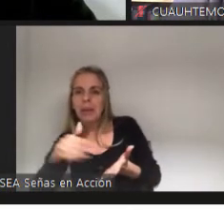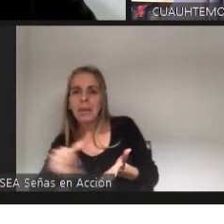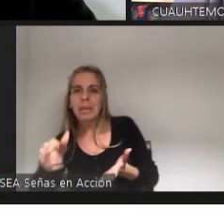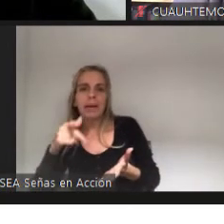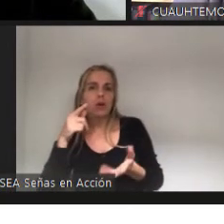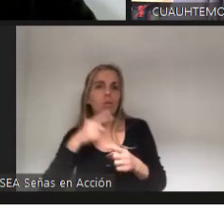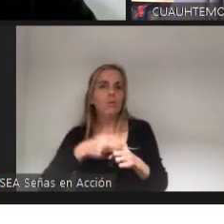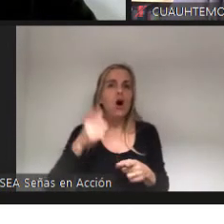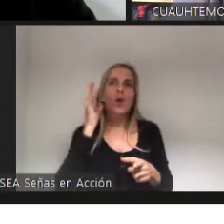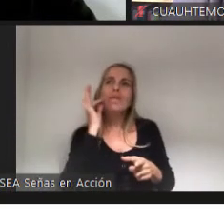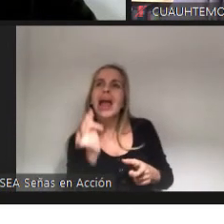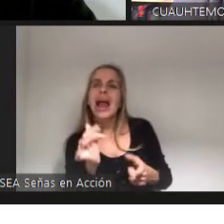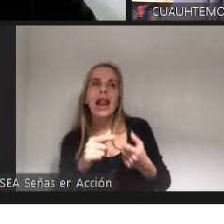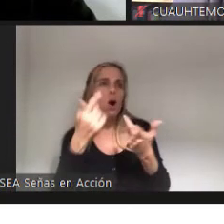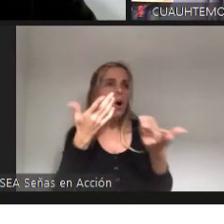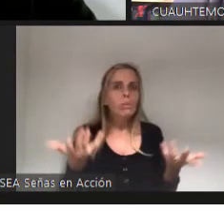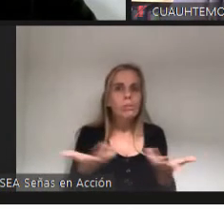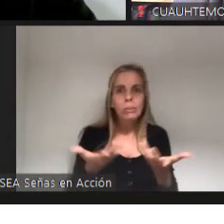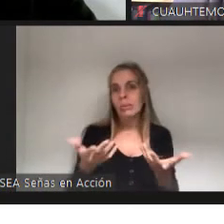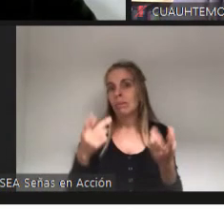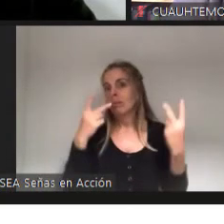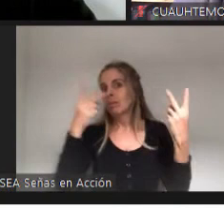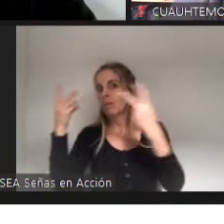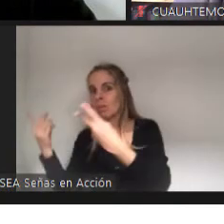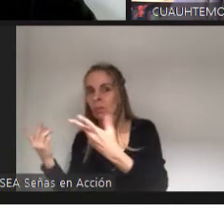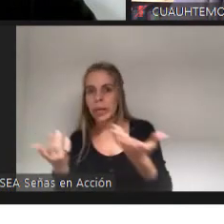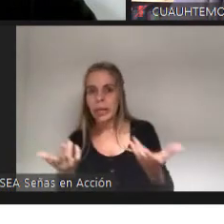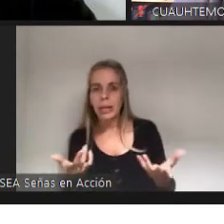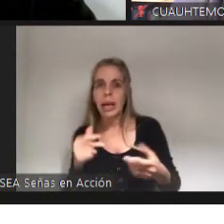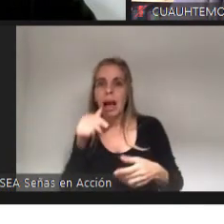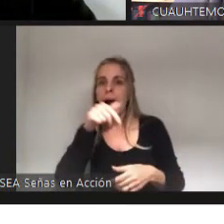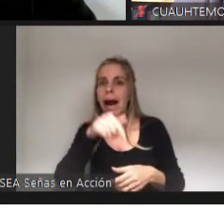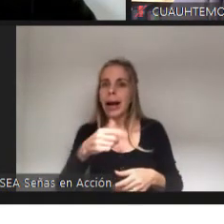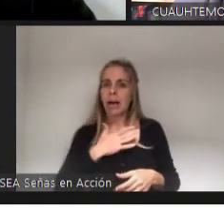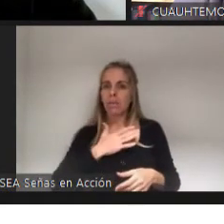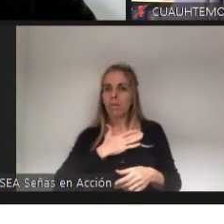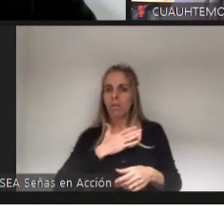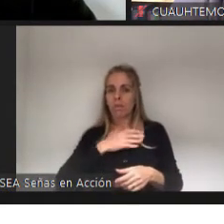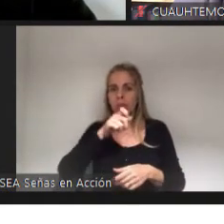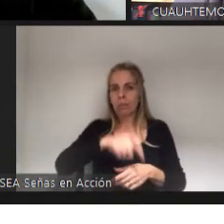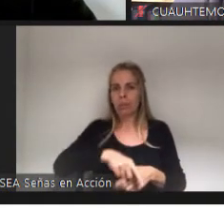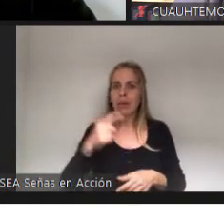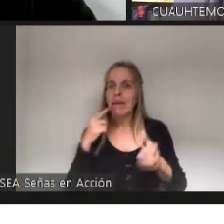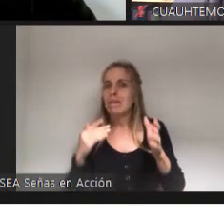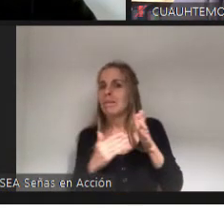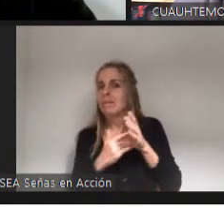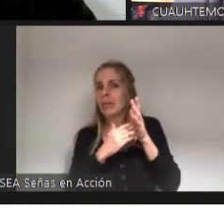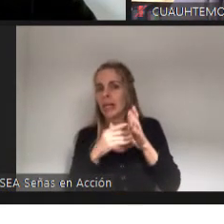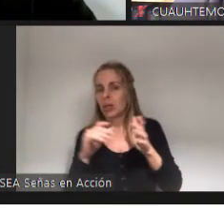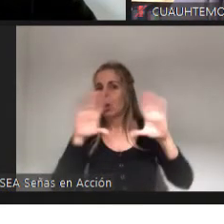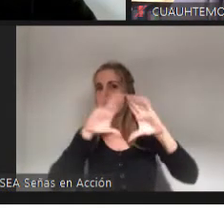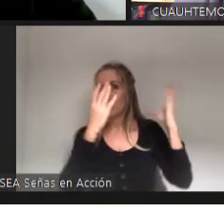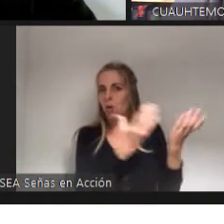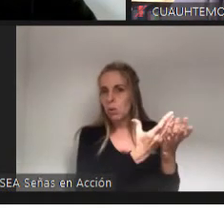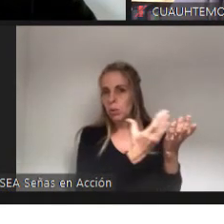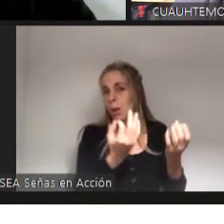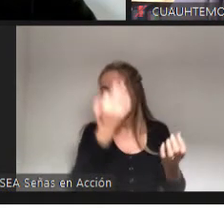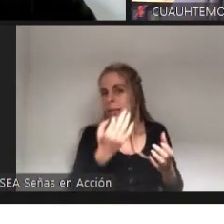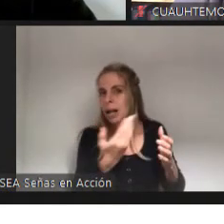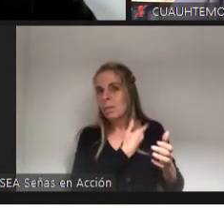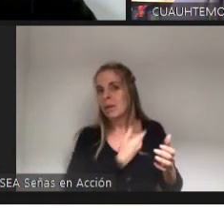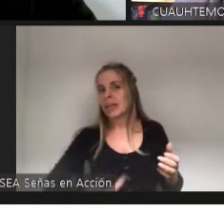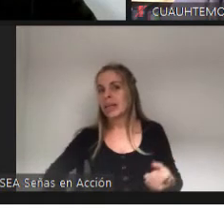nationalism. We are living in a world where nationalism has been considered from the core of the world, from the United